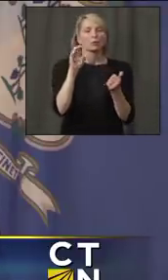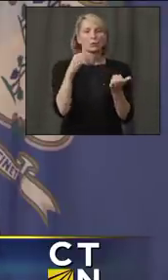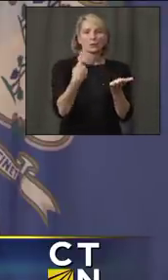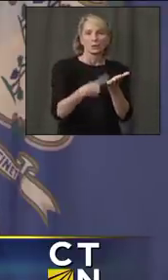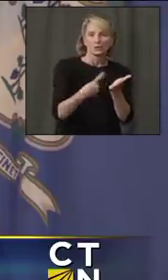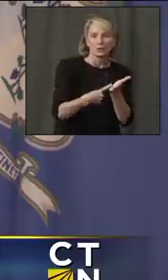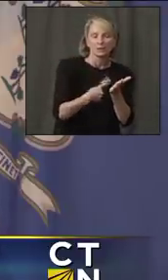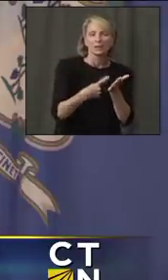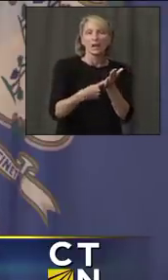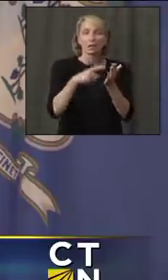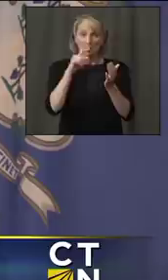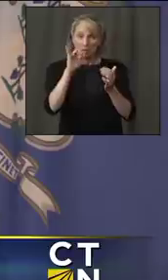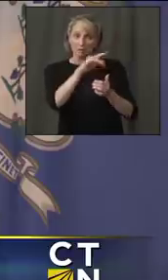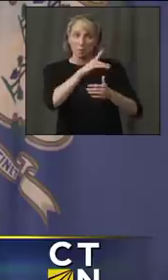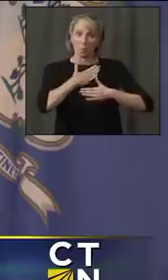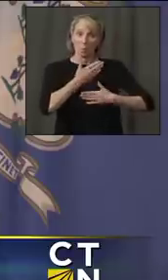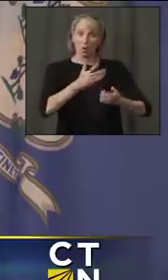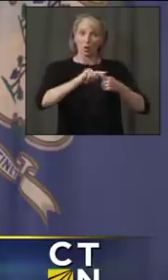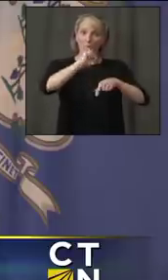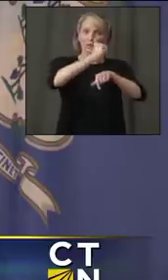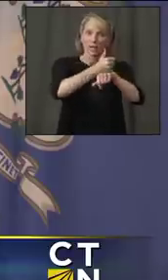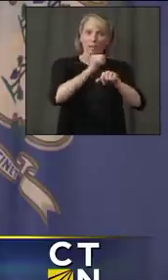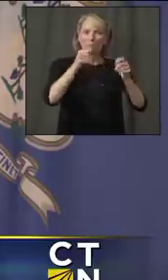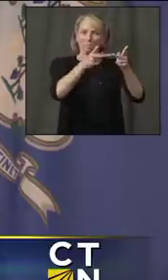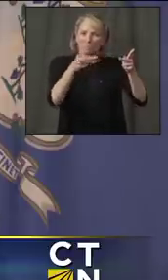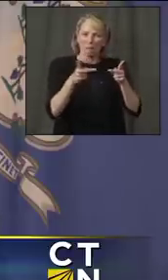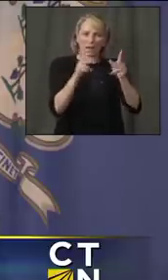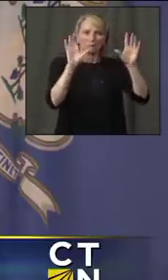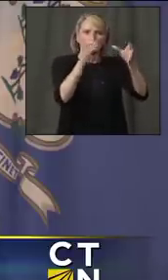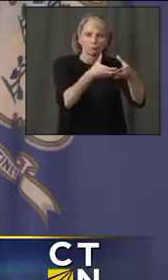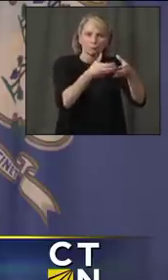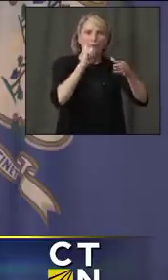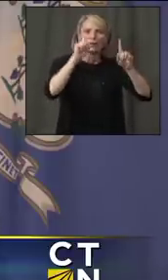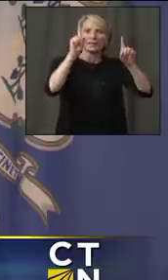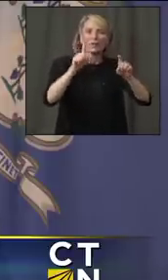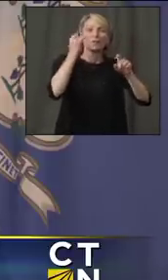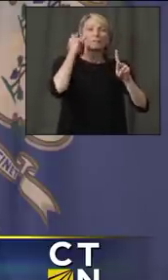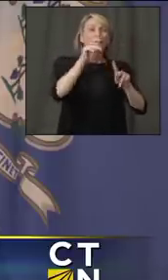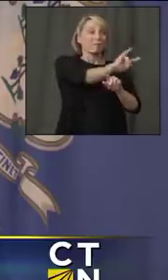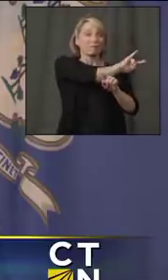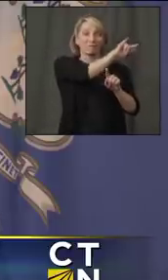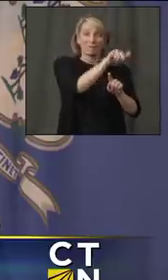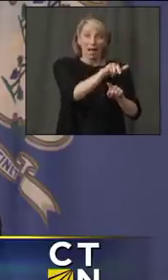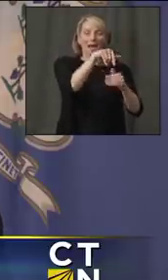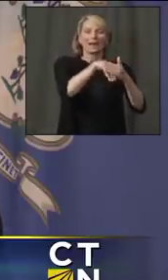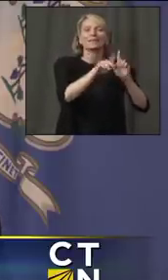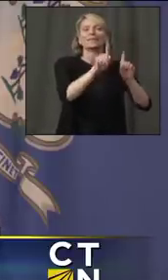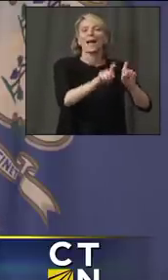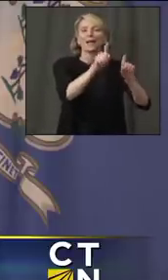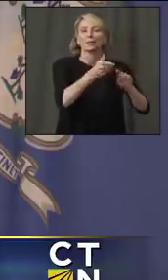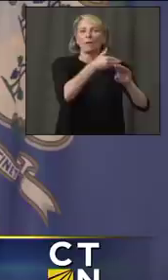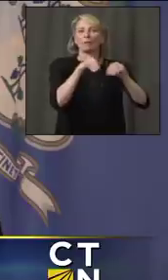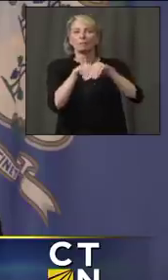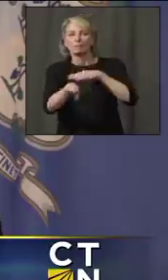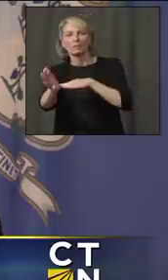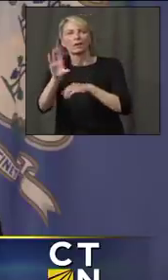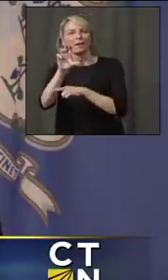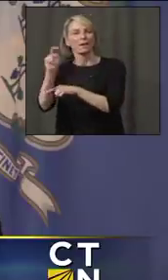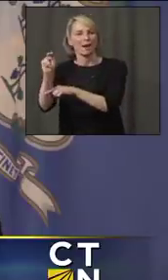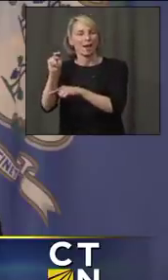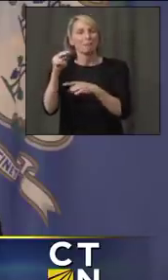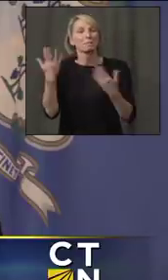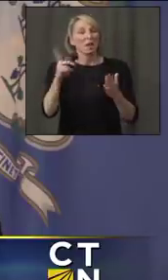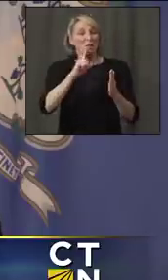paid for, et cetera, but it does make a certain amount of sense. I know how, Maine, you bring a certificate that shows